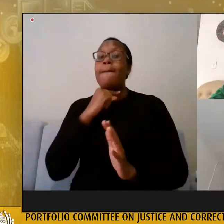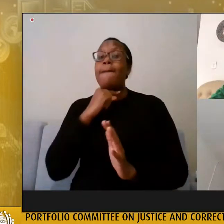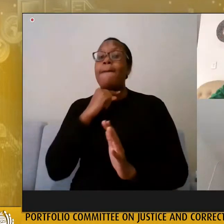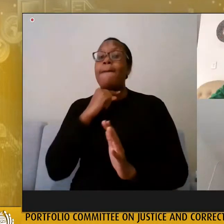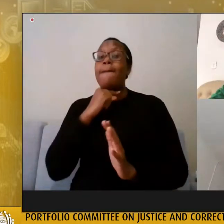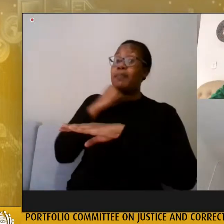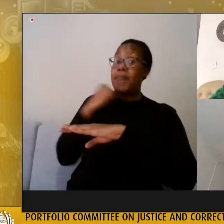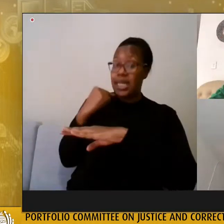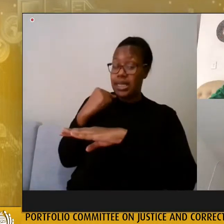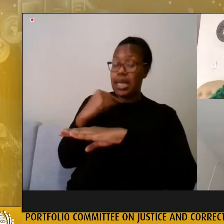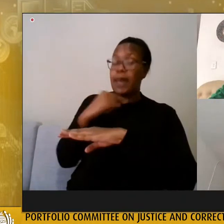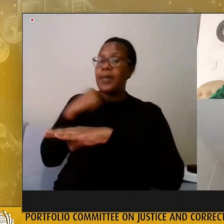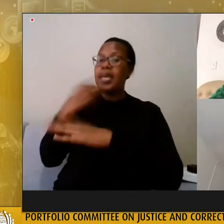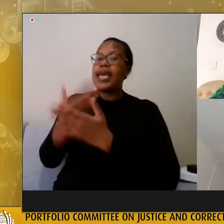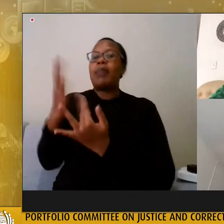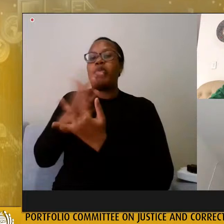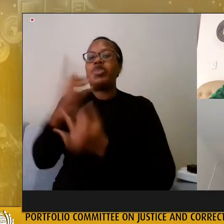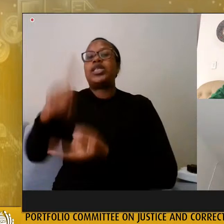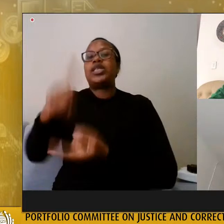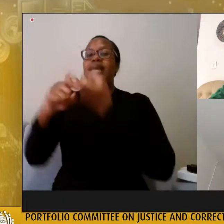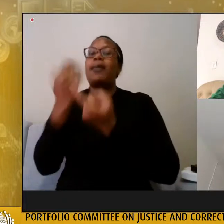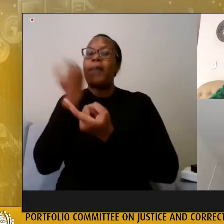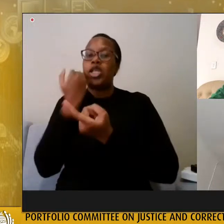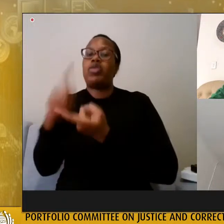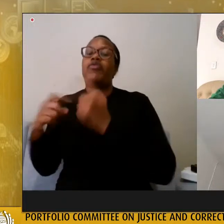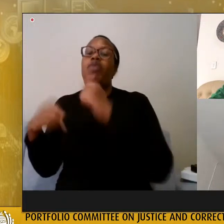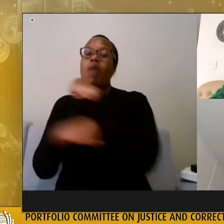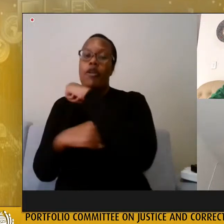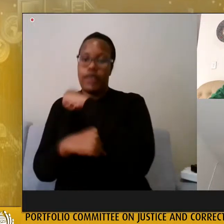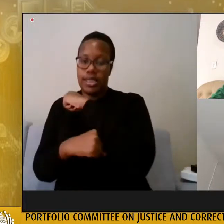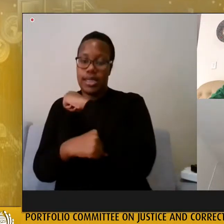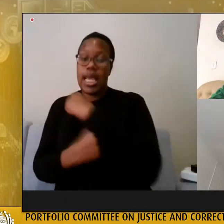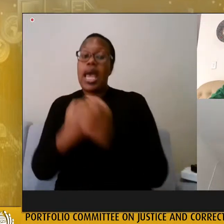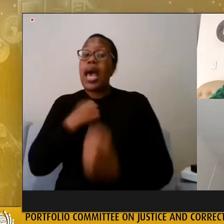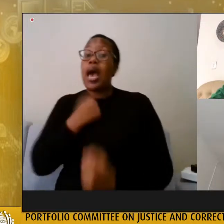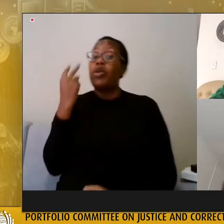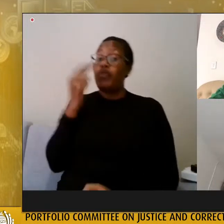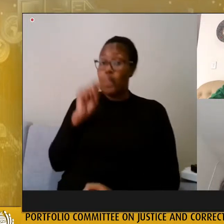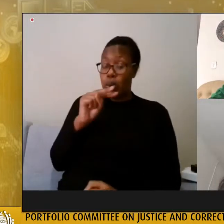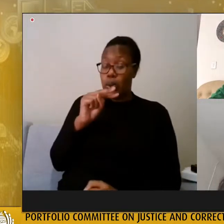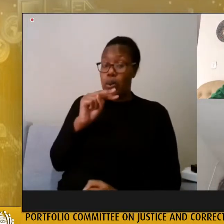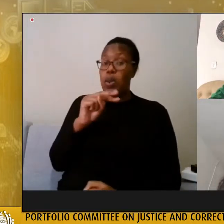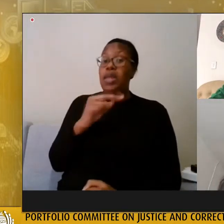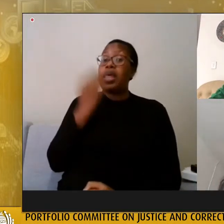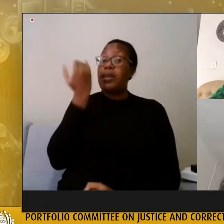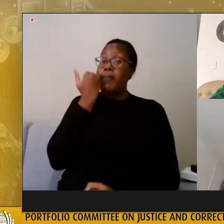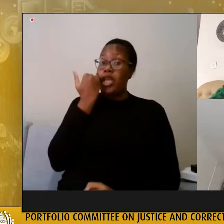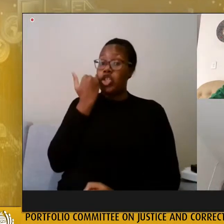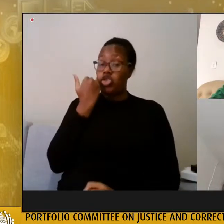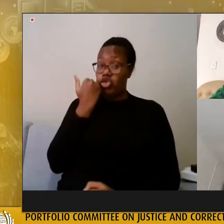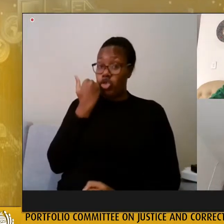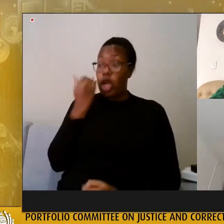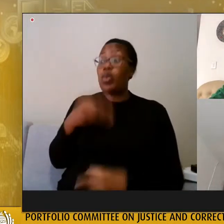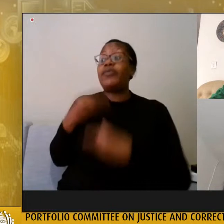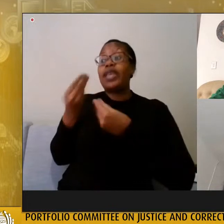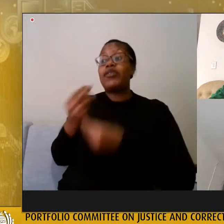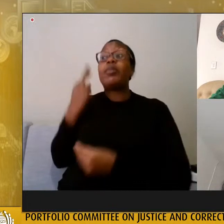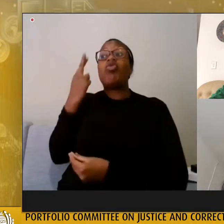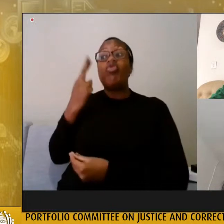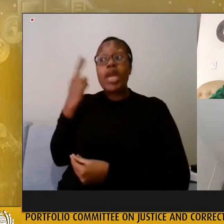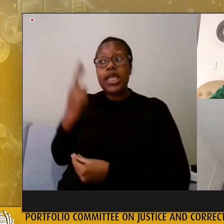a magistrate from office. We of the view that we've given the magistrate a reasonable opportunity to be